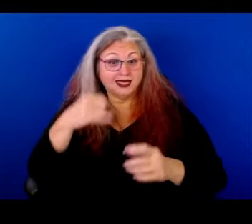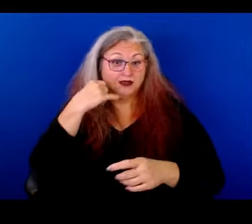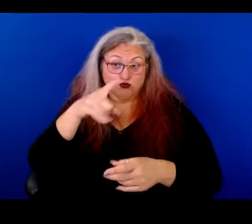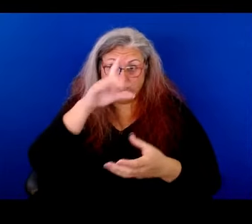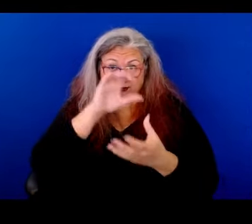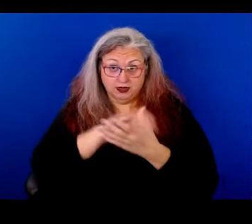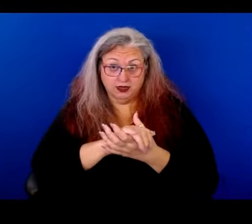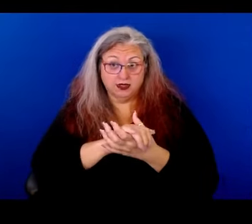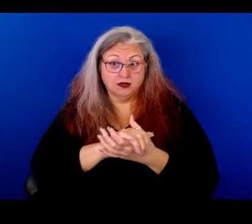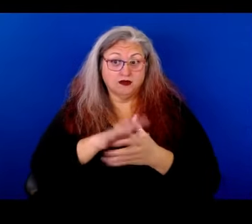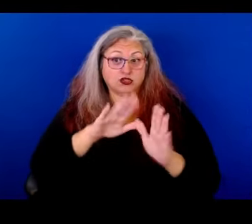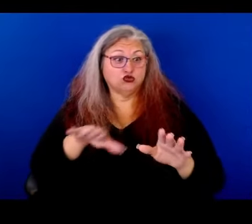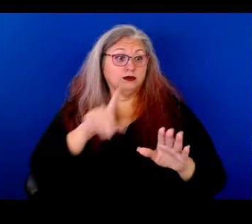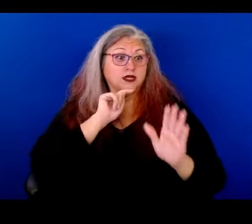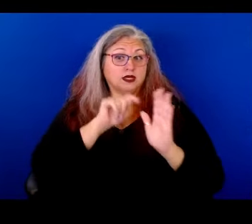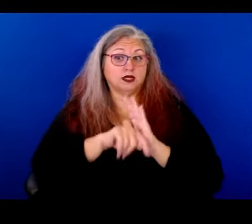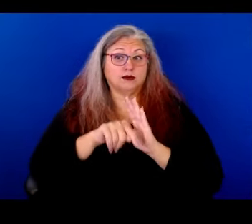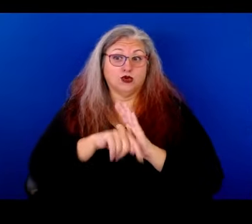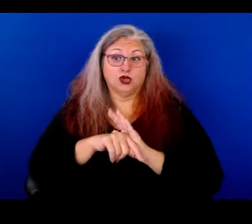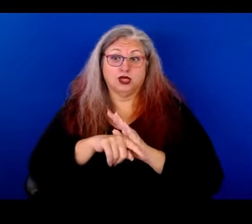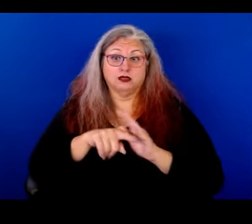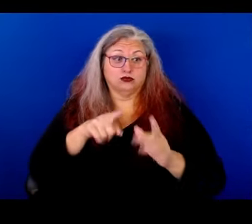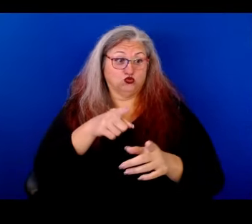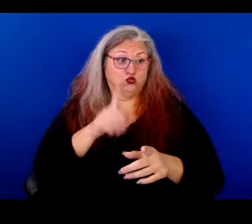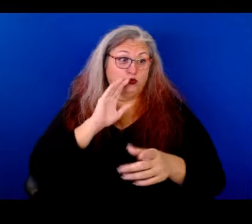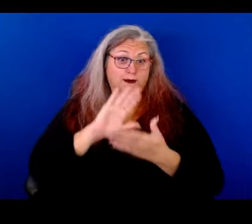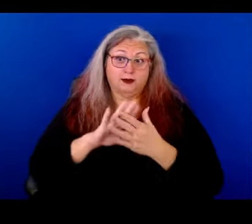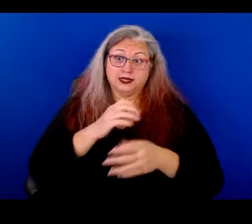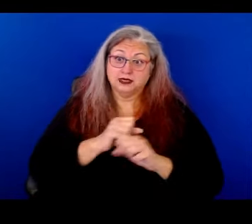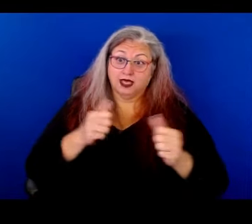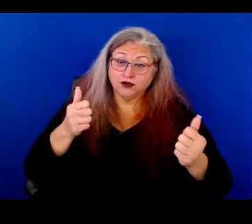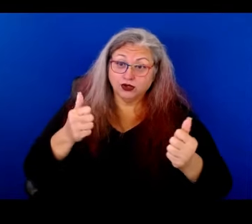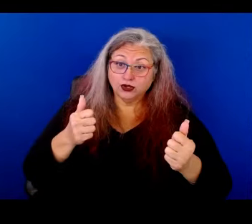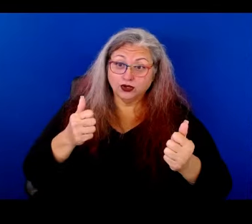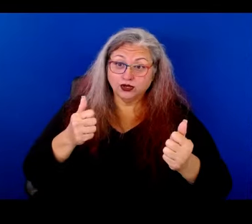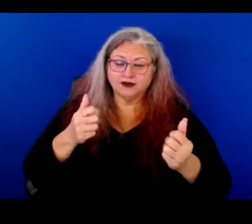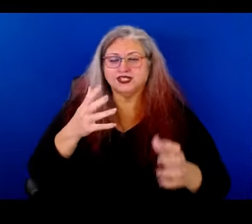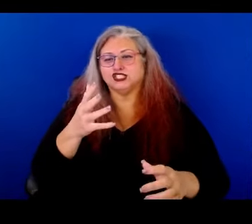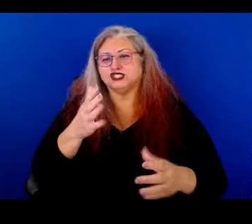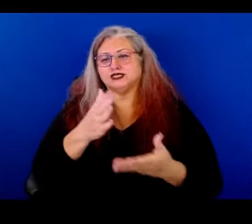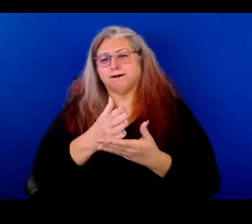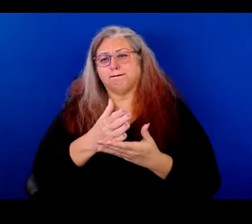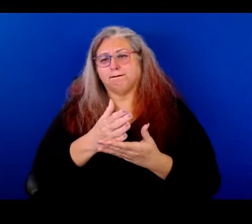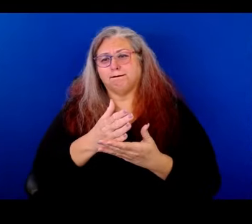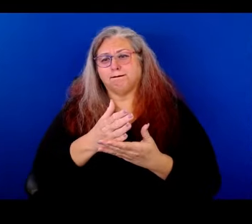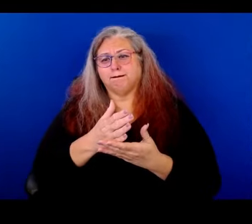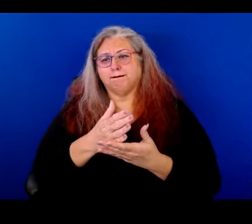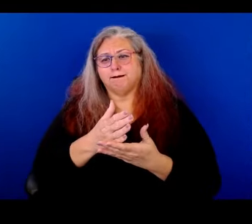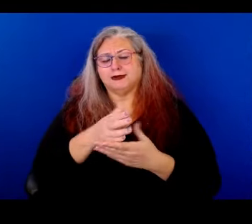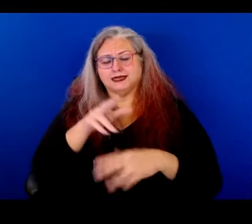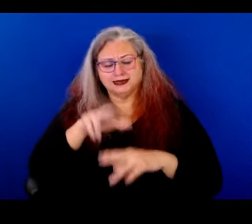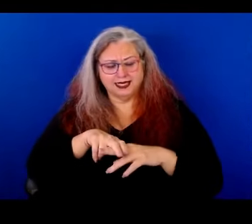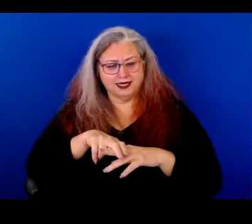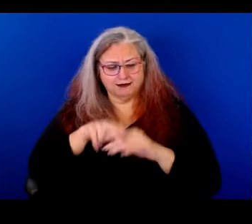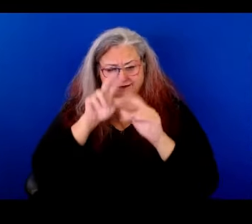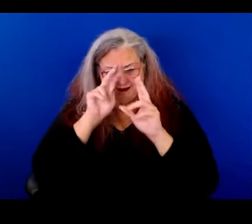you believe that children being murdered makes you safer, you have to stop, sit,